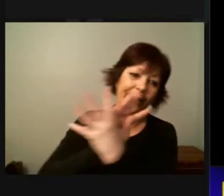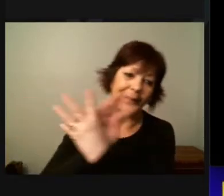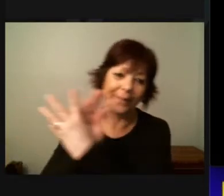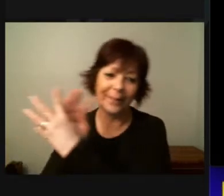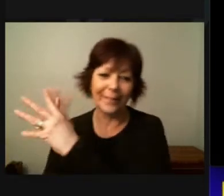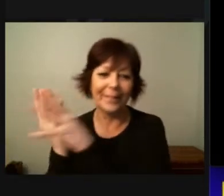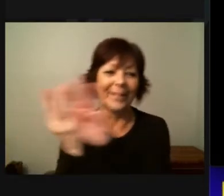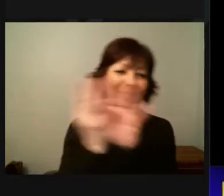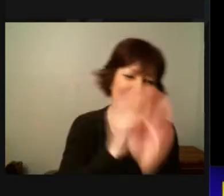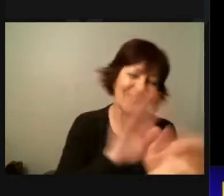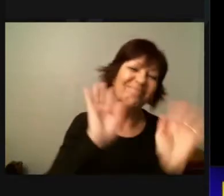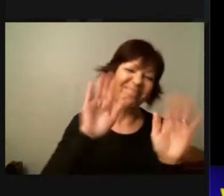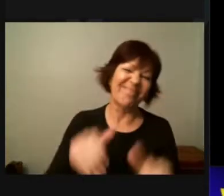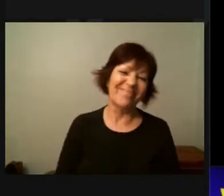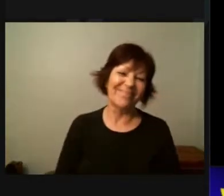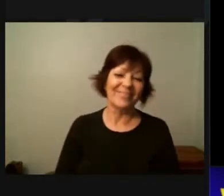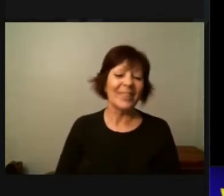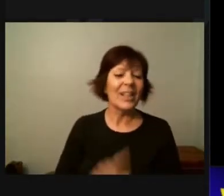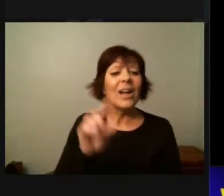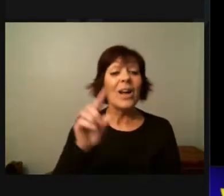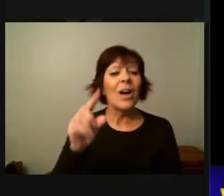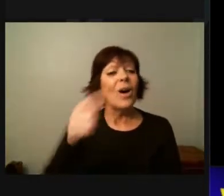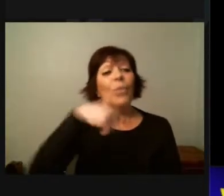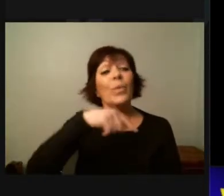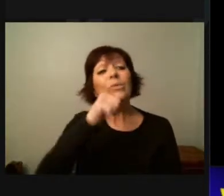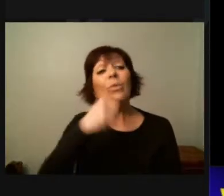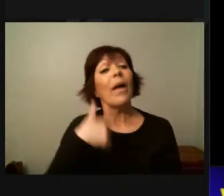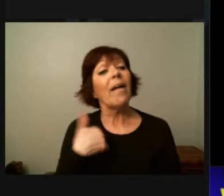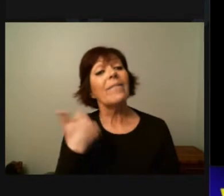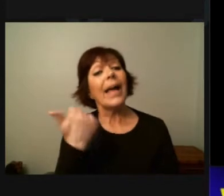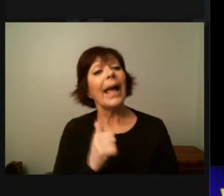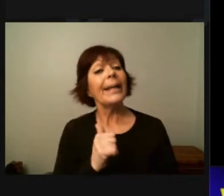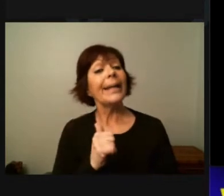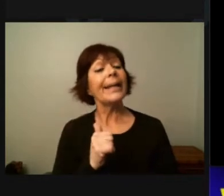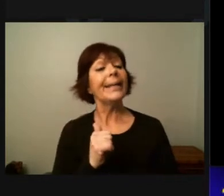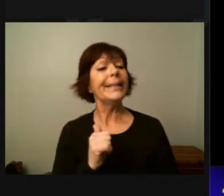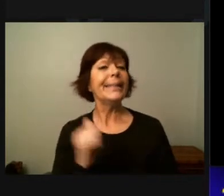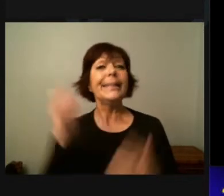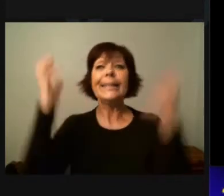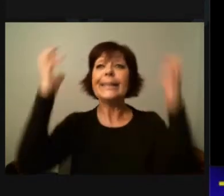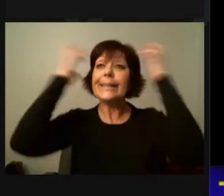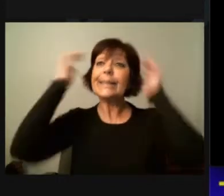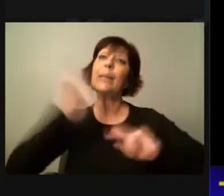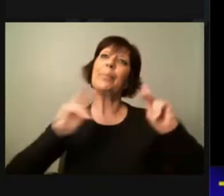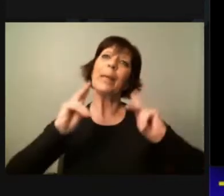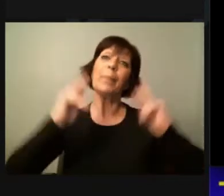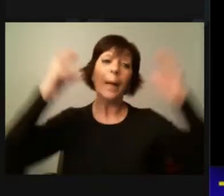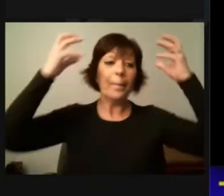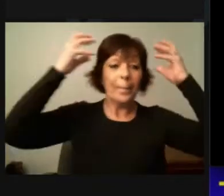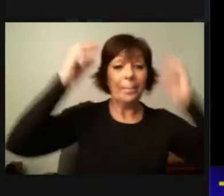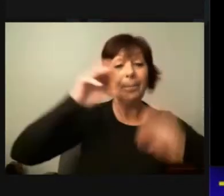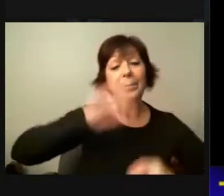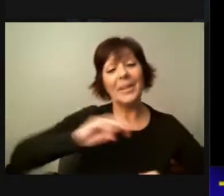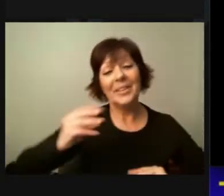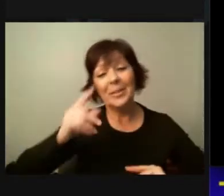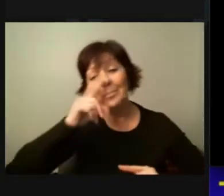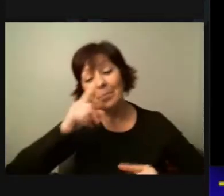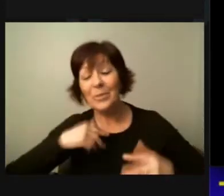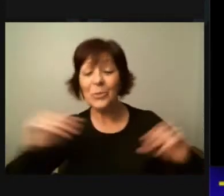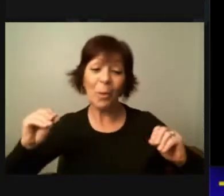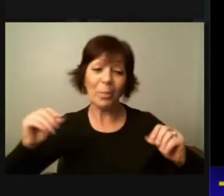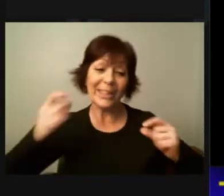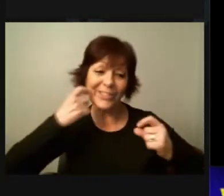and go to the next X. The only thing we don't have are Disney characters to greet you. You're going to have us. So